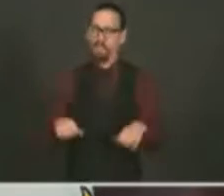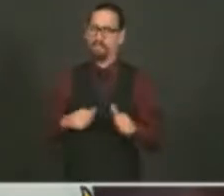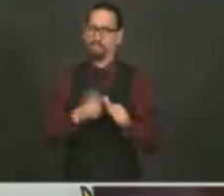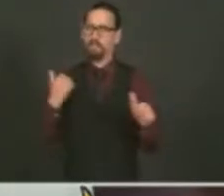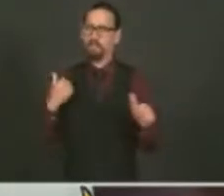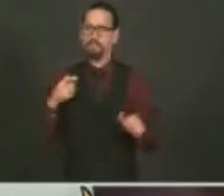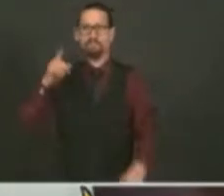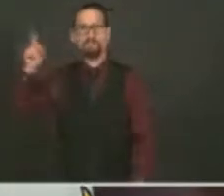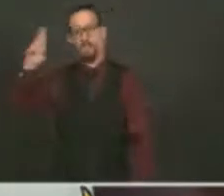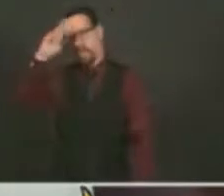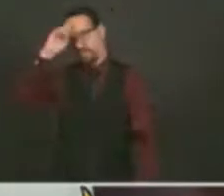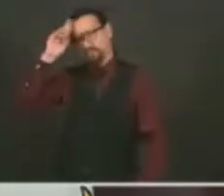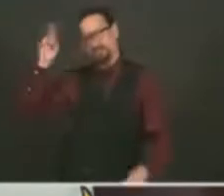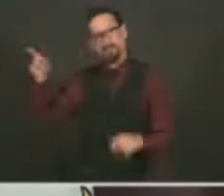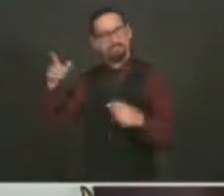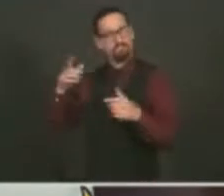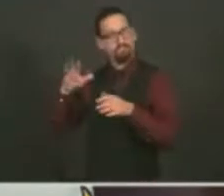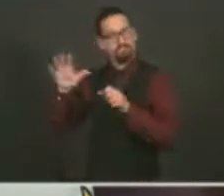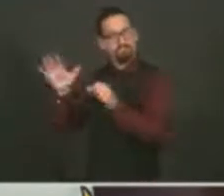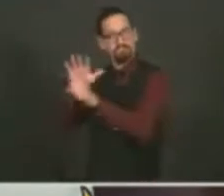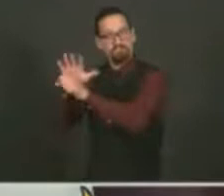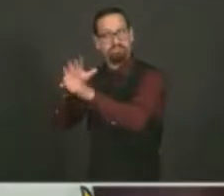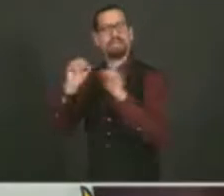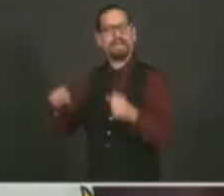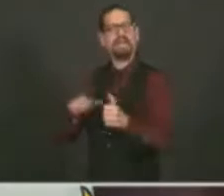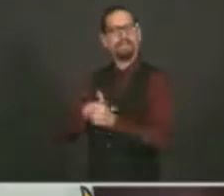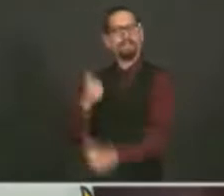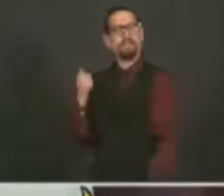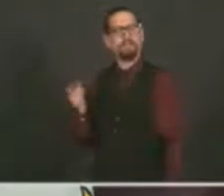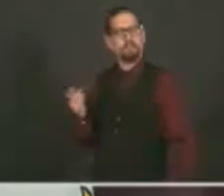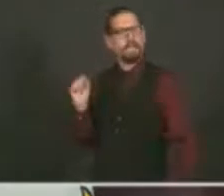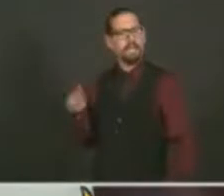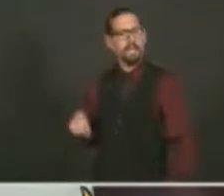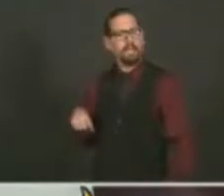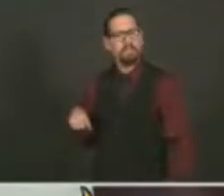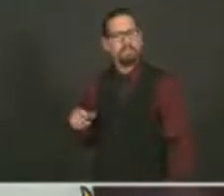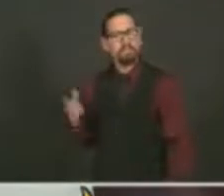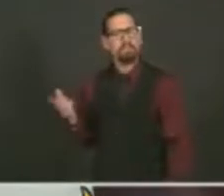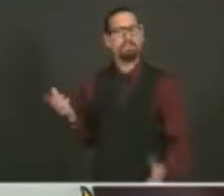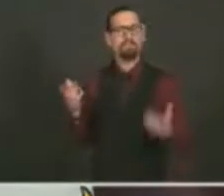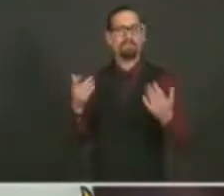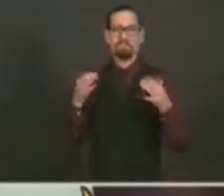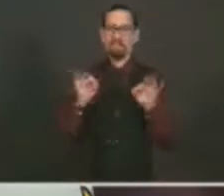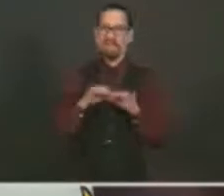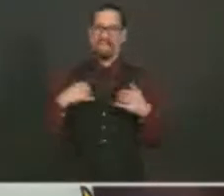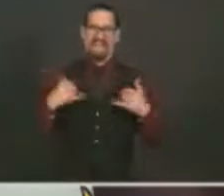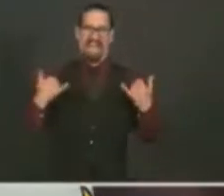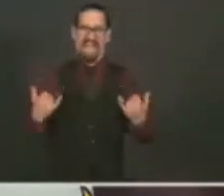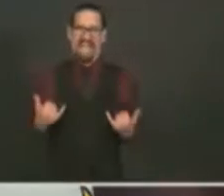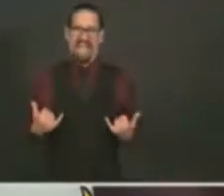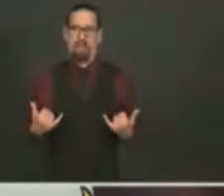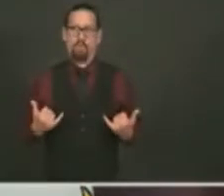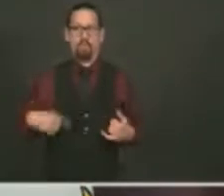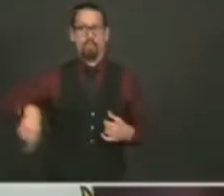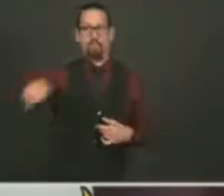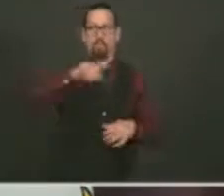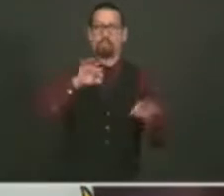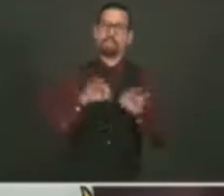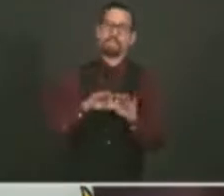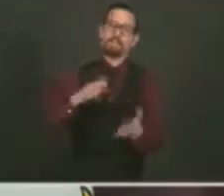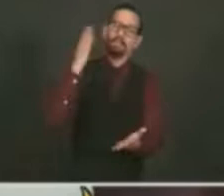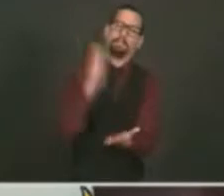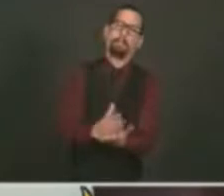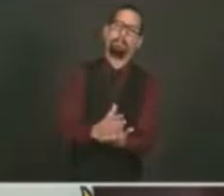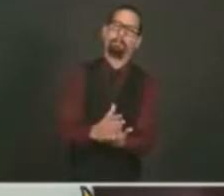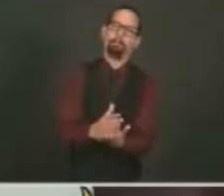we should fly up that curve as they did in Wisconsin. Right now, we can stop it now before it's a problem. But